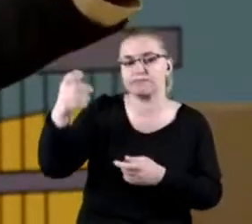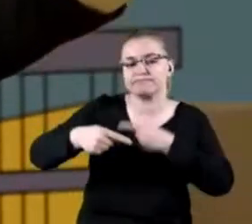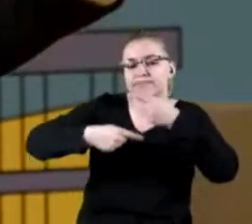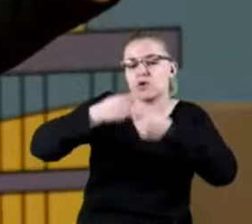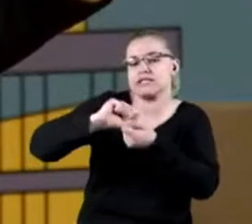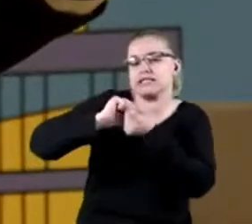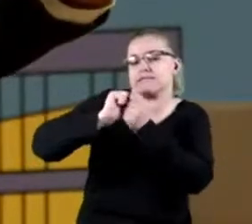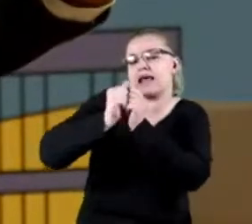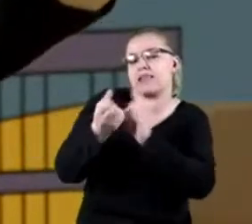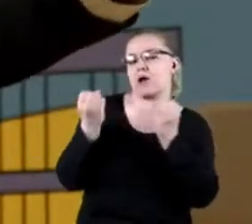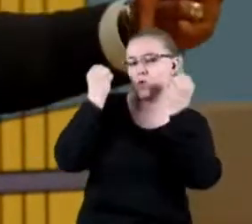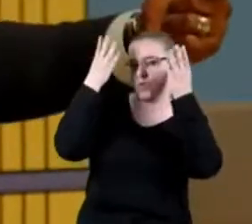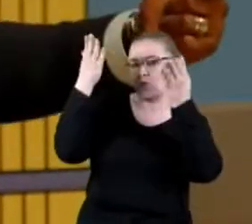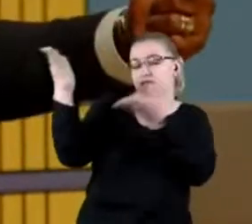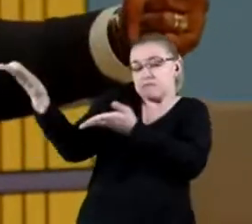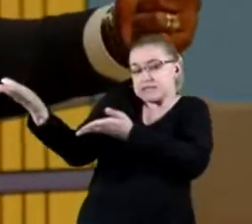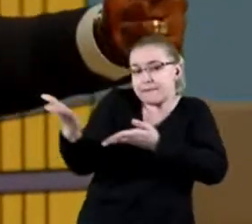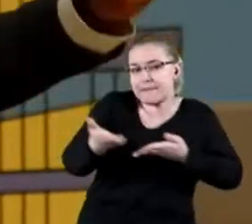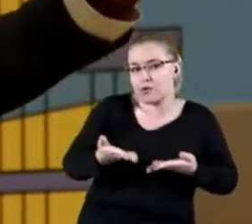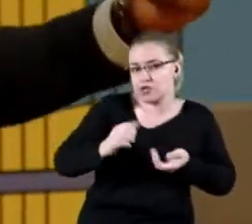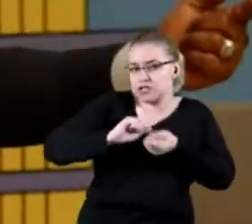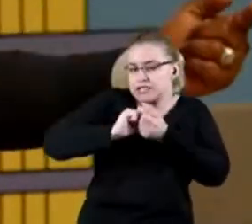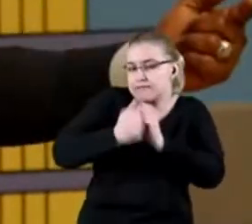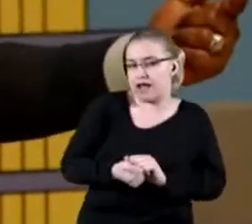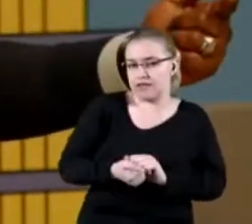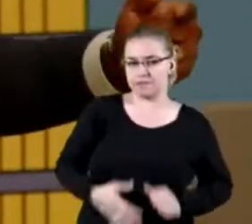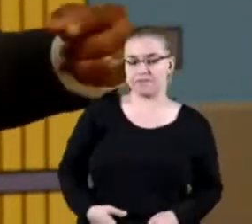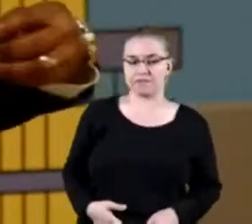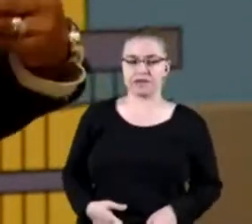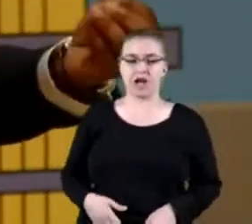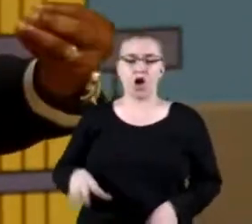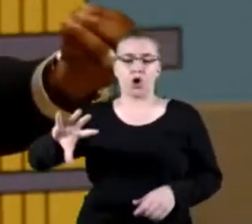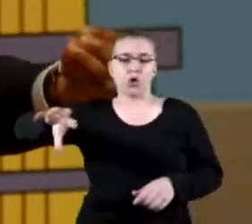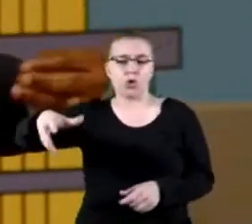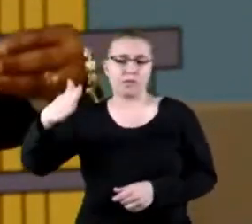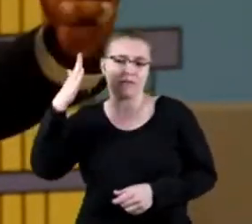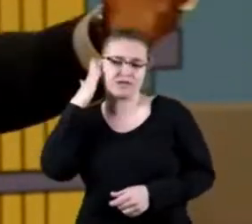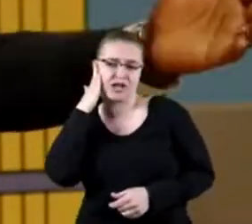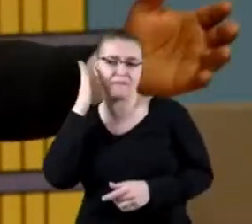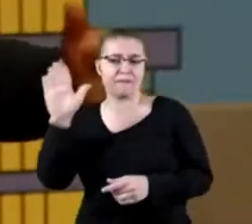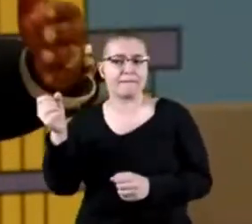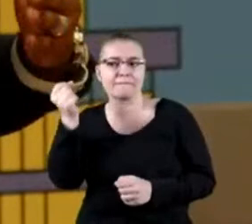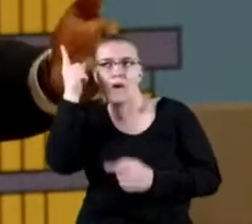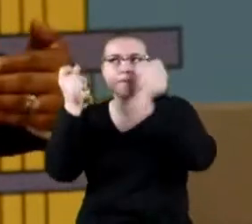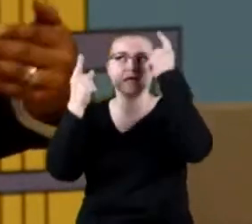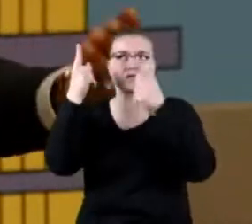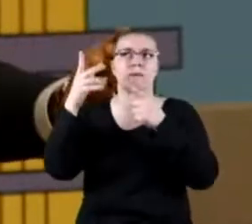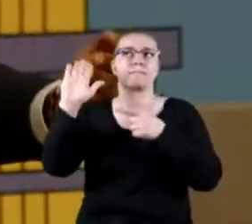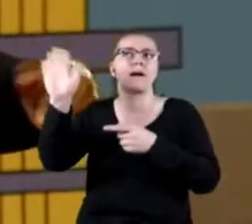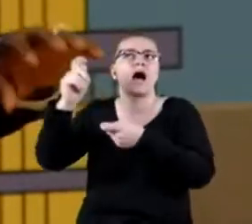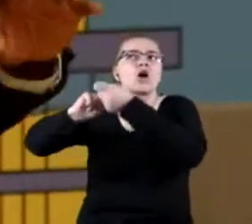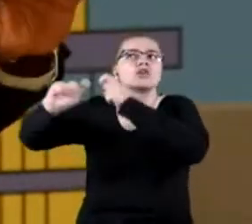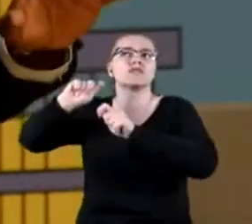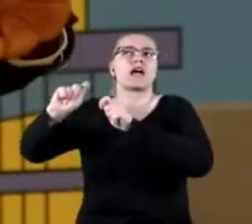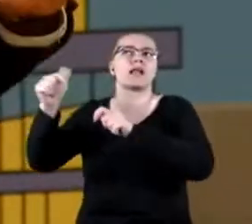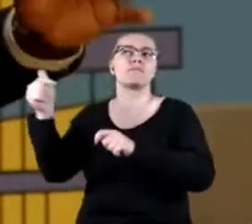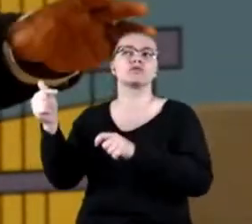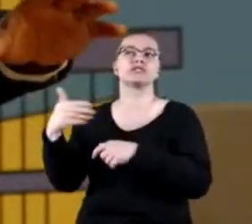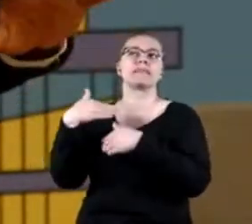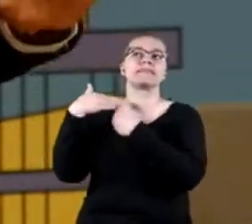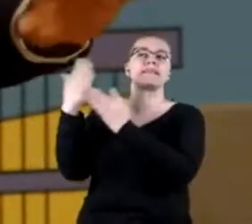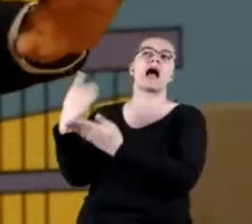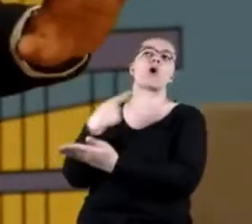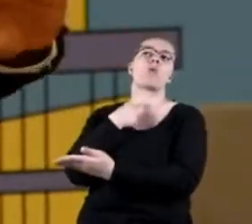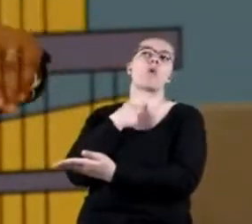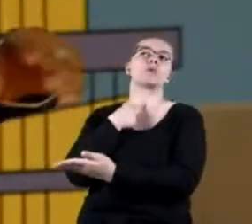change. The communities have ideas, they have solutions, but they need a voice, they need an outlet to engage on the discourse. So we could go